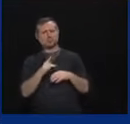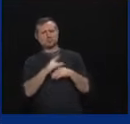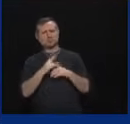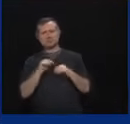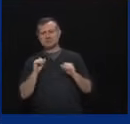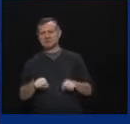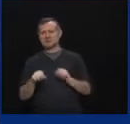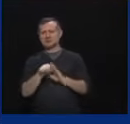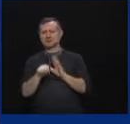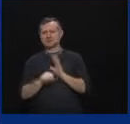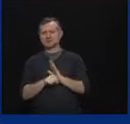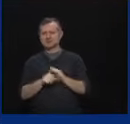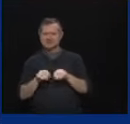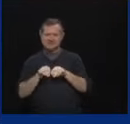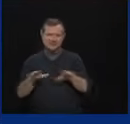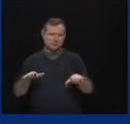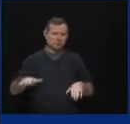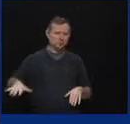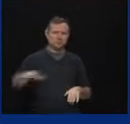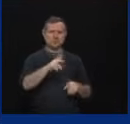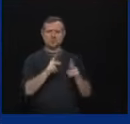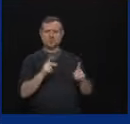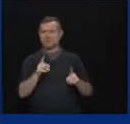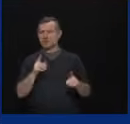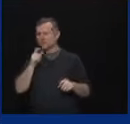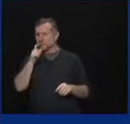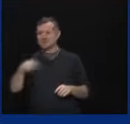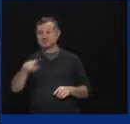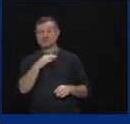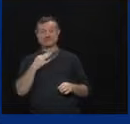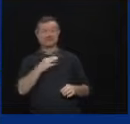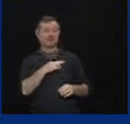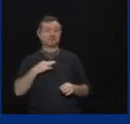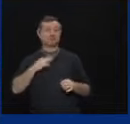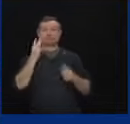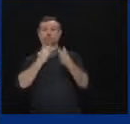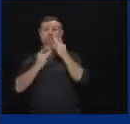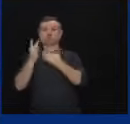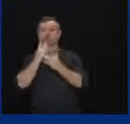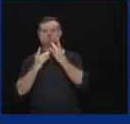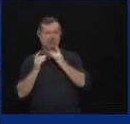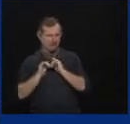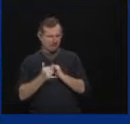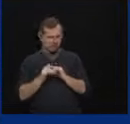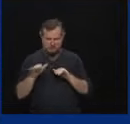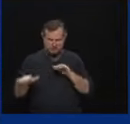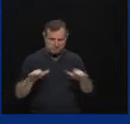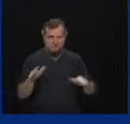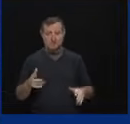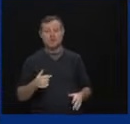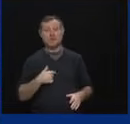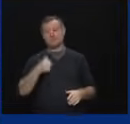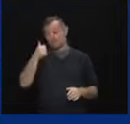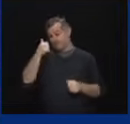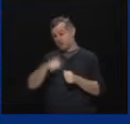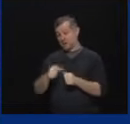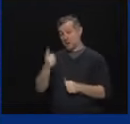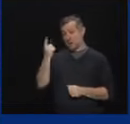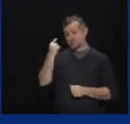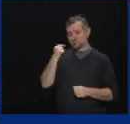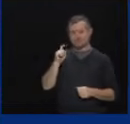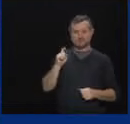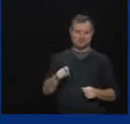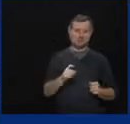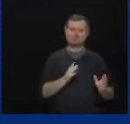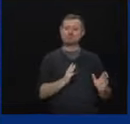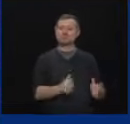like that to help them with these staffing shortages that they fear? Again, last year they were supposed to have a plan that allowed them to increase their capacity